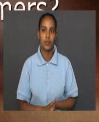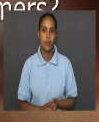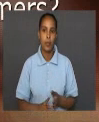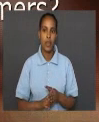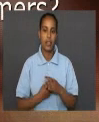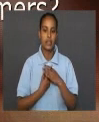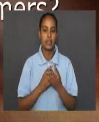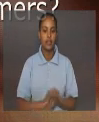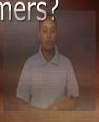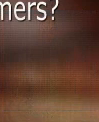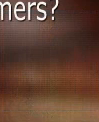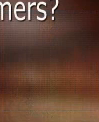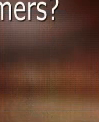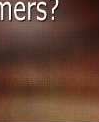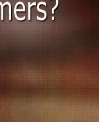Begin.